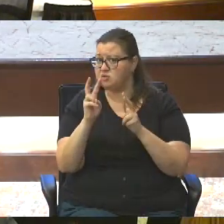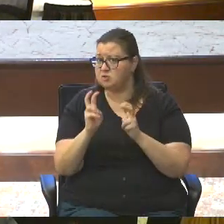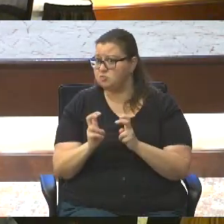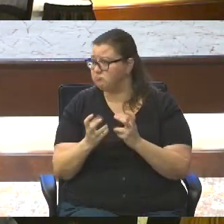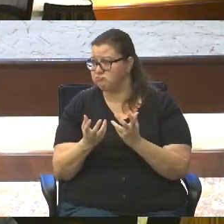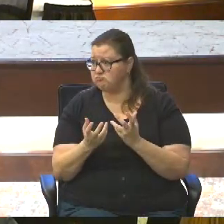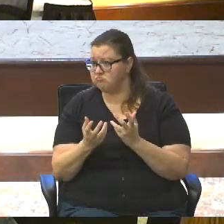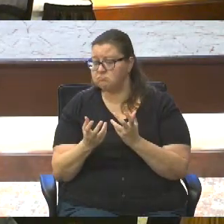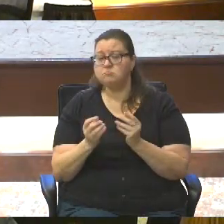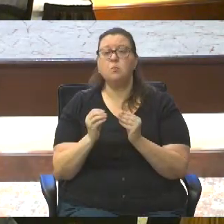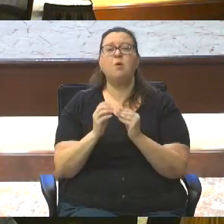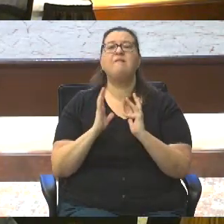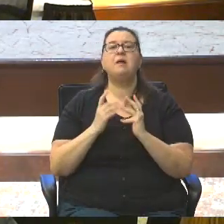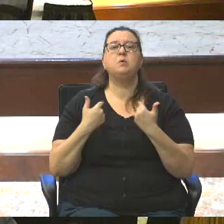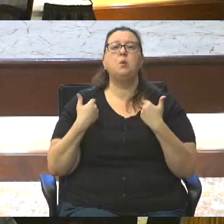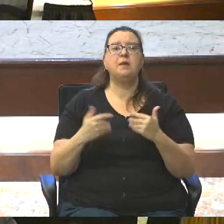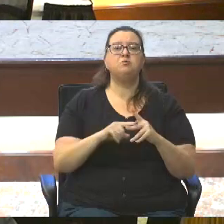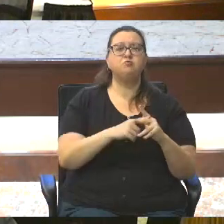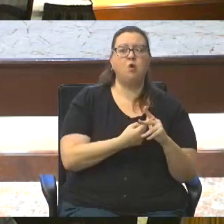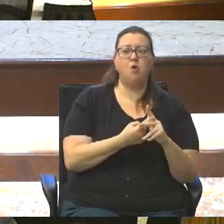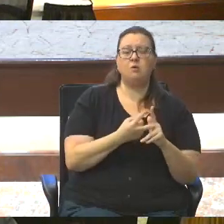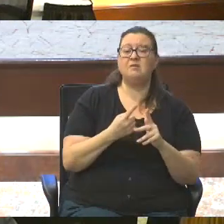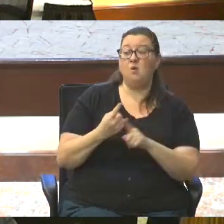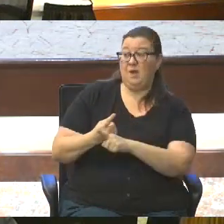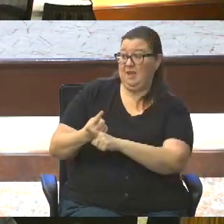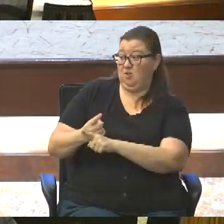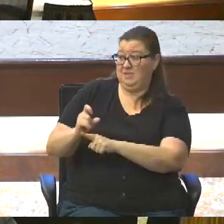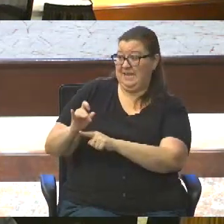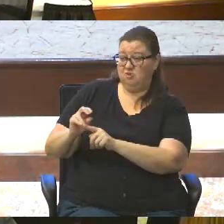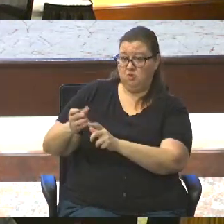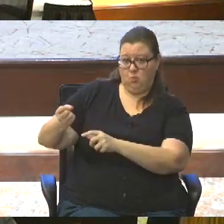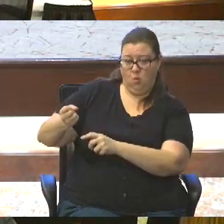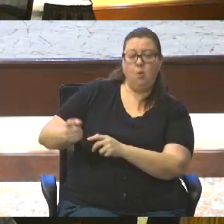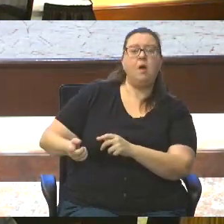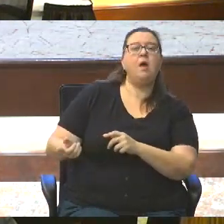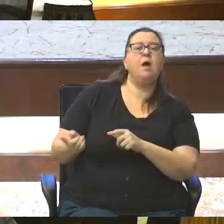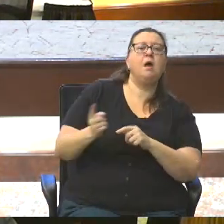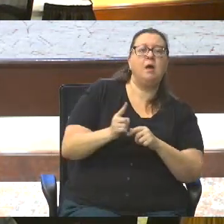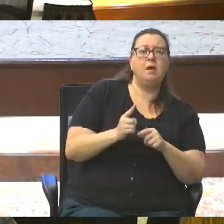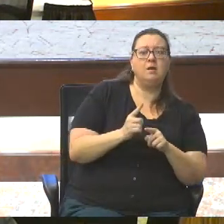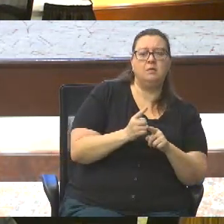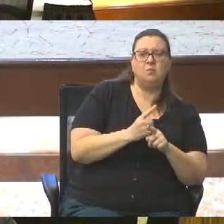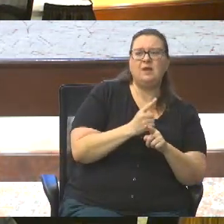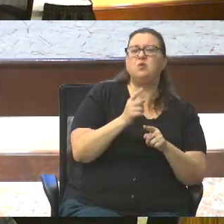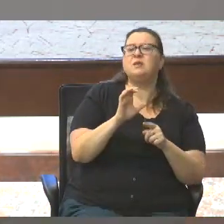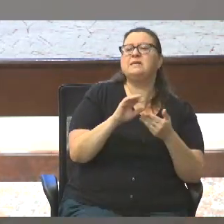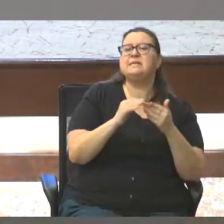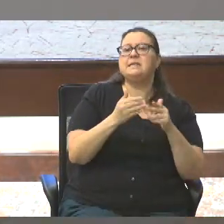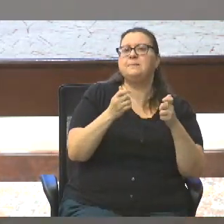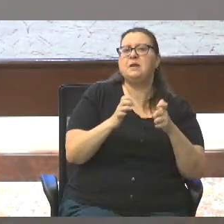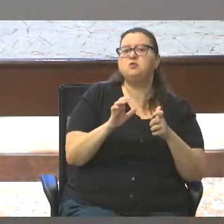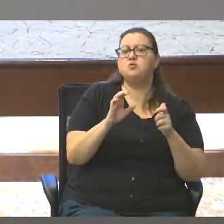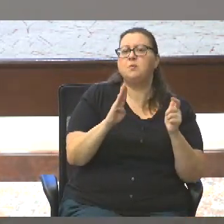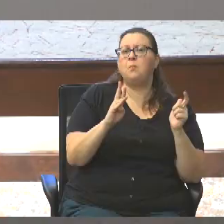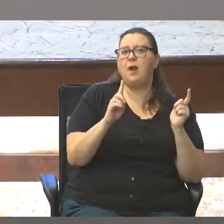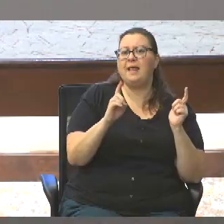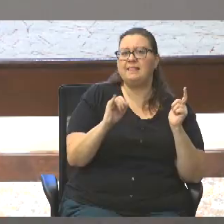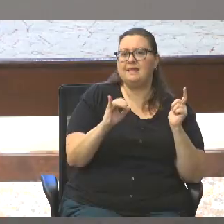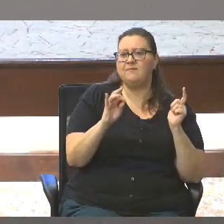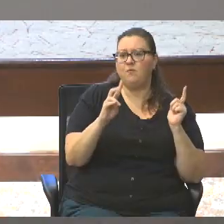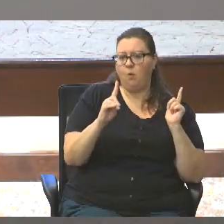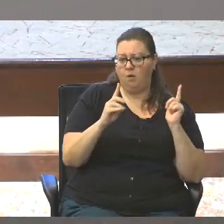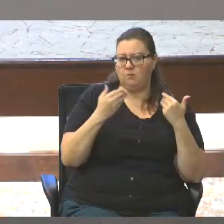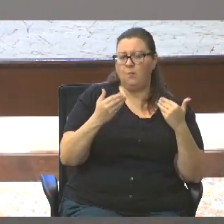we now recess the regular session and convene into work session with a report from City Manager Bradley Ford. Thanks,